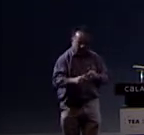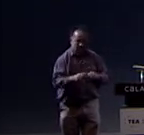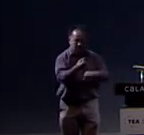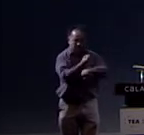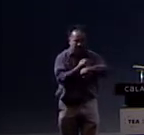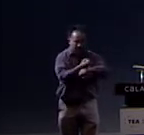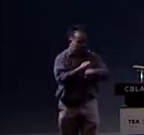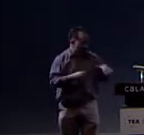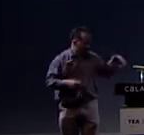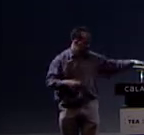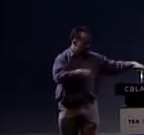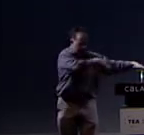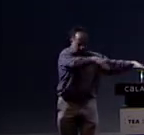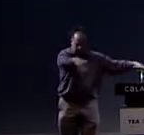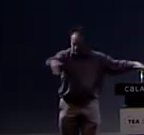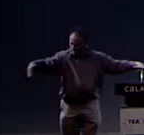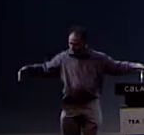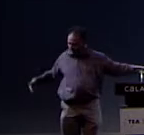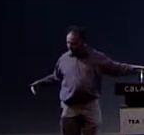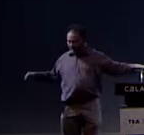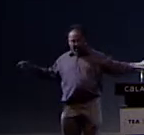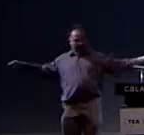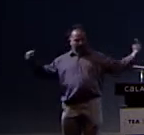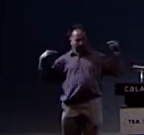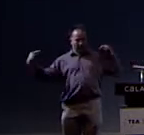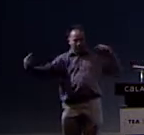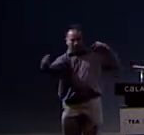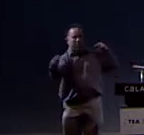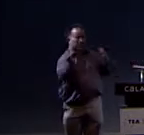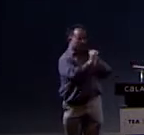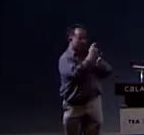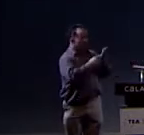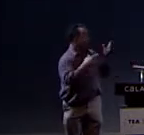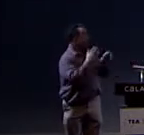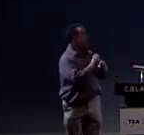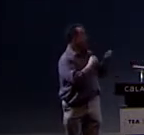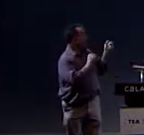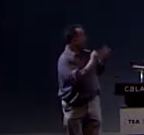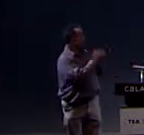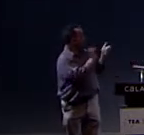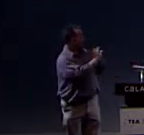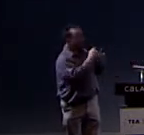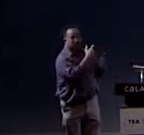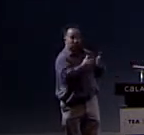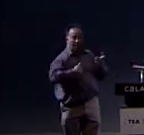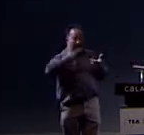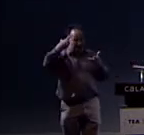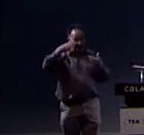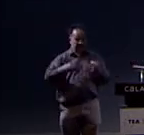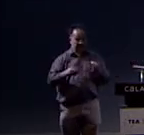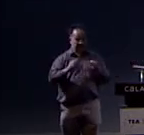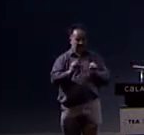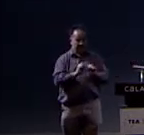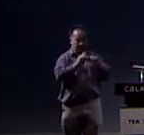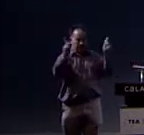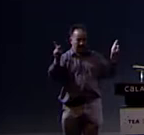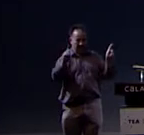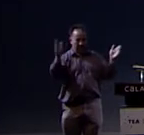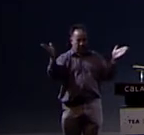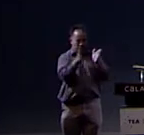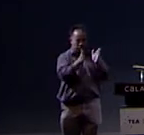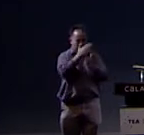it's perpendicular to your point of view. So that's what you get with a toroid. So what I decided to do is break that up into smaller pieces